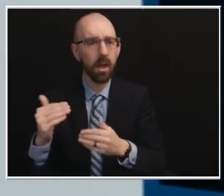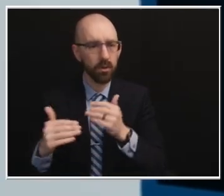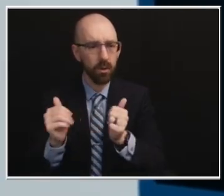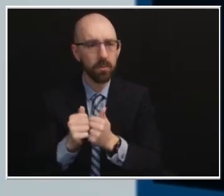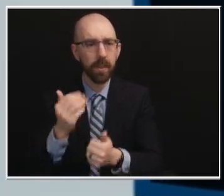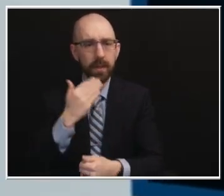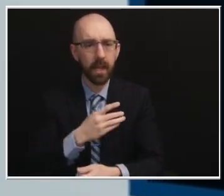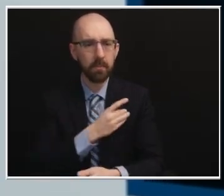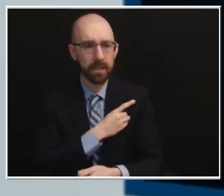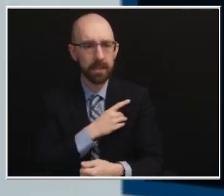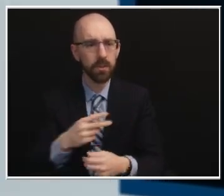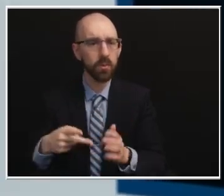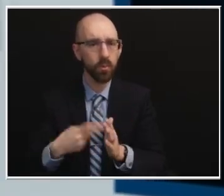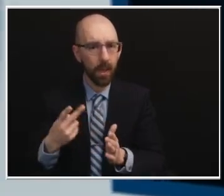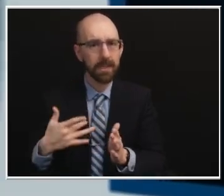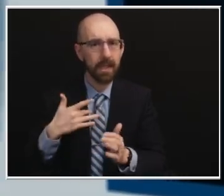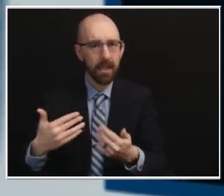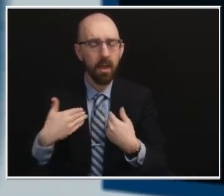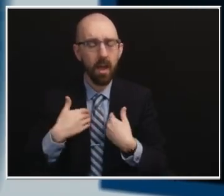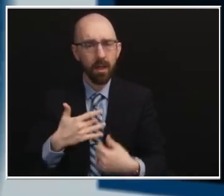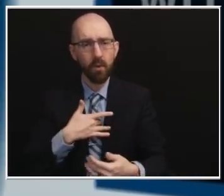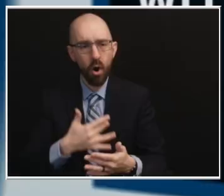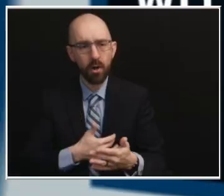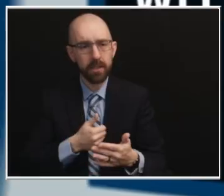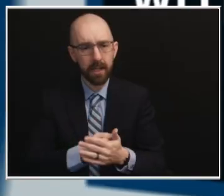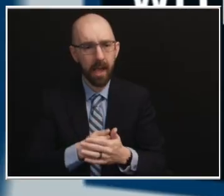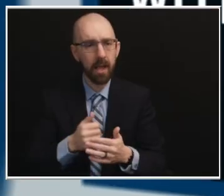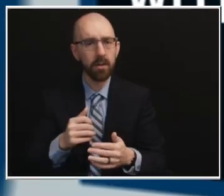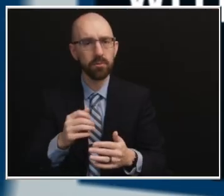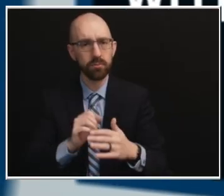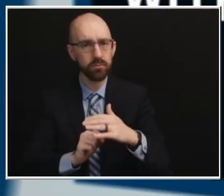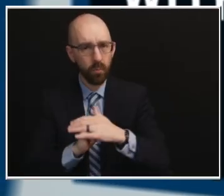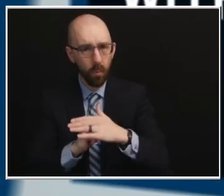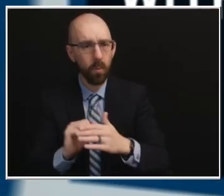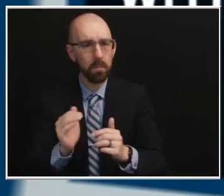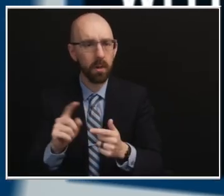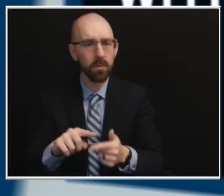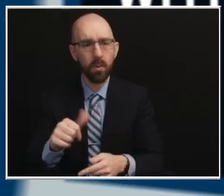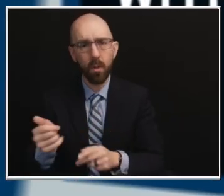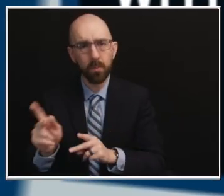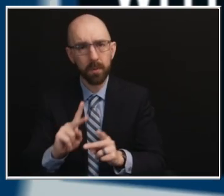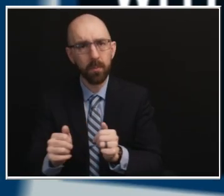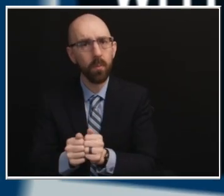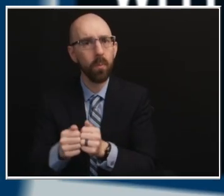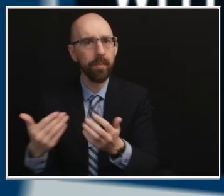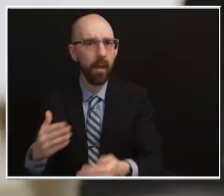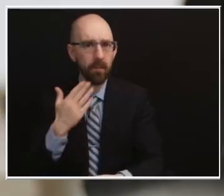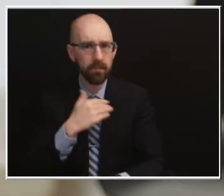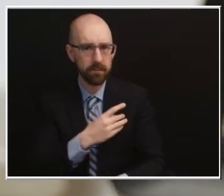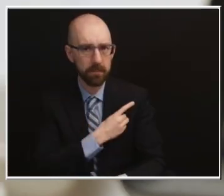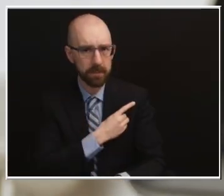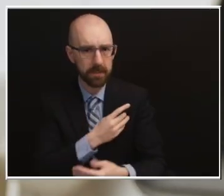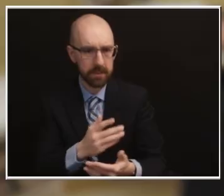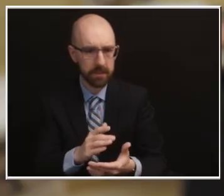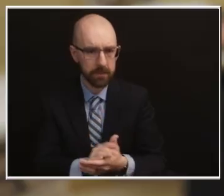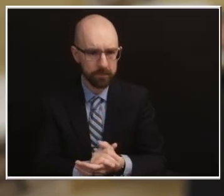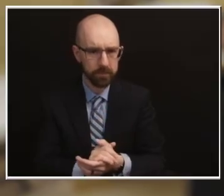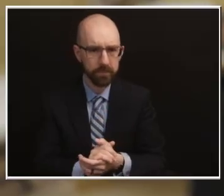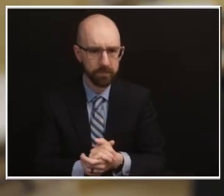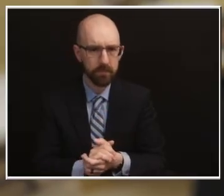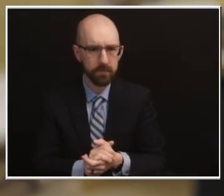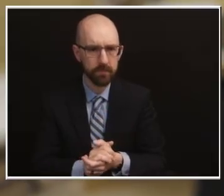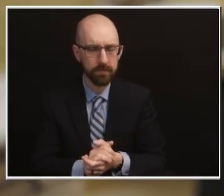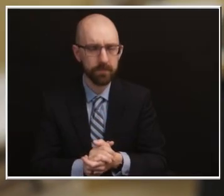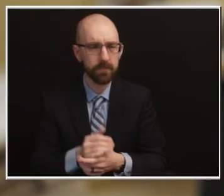are twice as likely to have a heart attack or a stroke compared to people without diabetes.